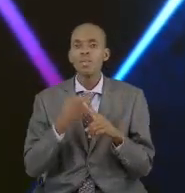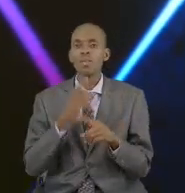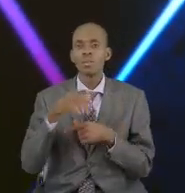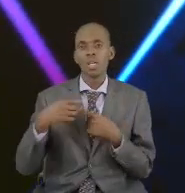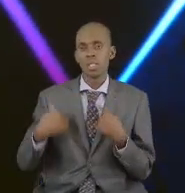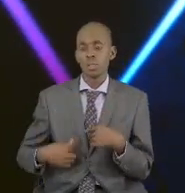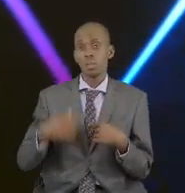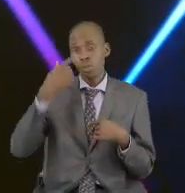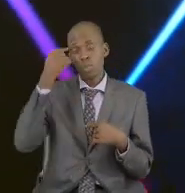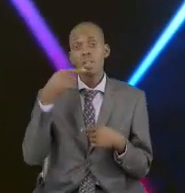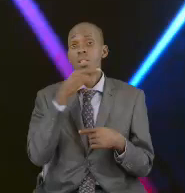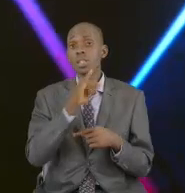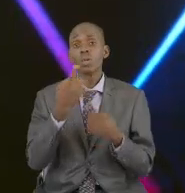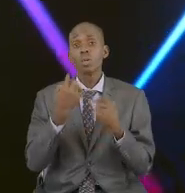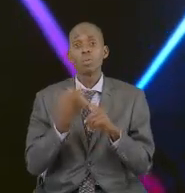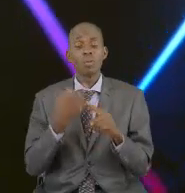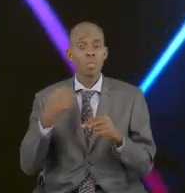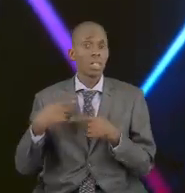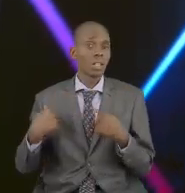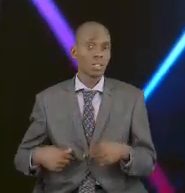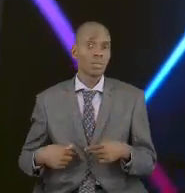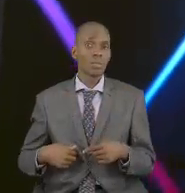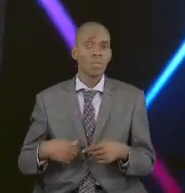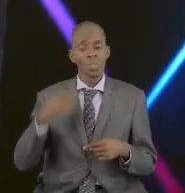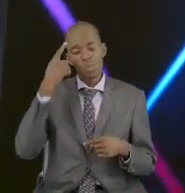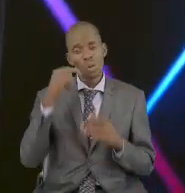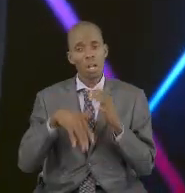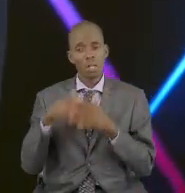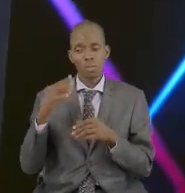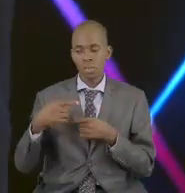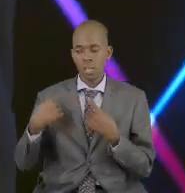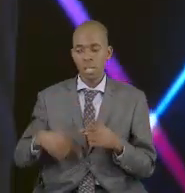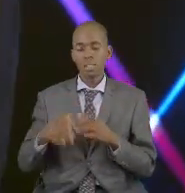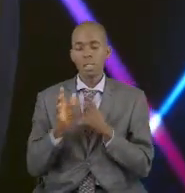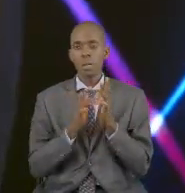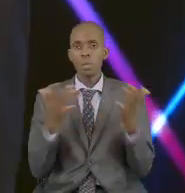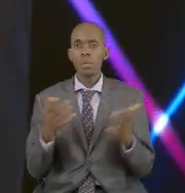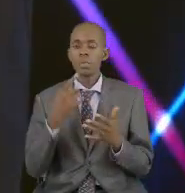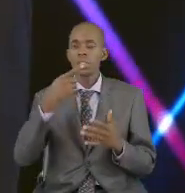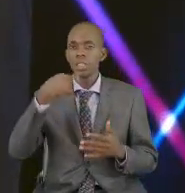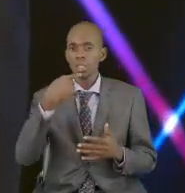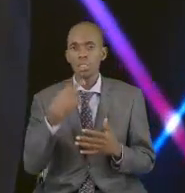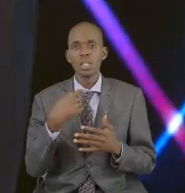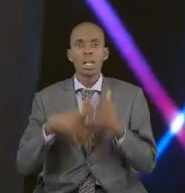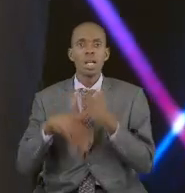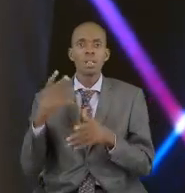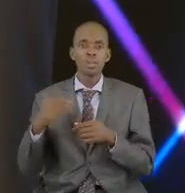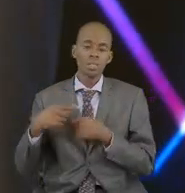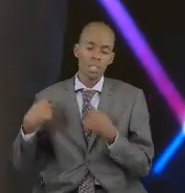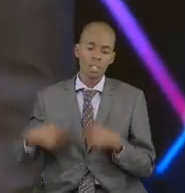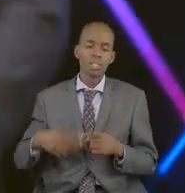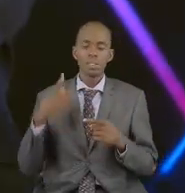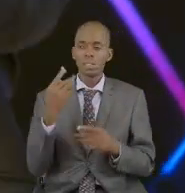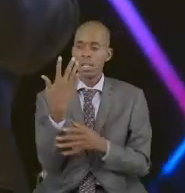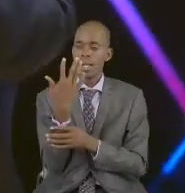heart. Out of the heart, the mouth speaketh. Out of the hand